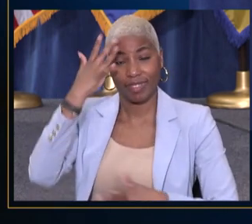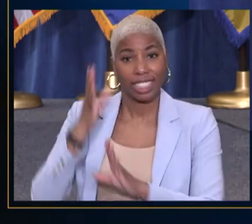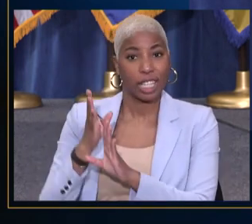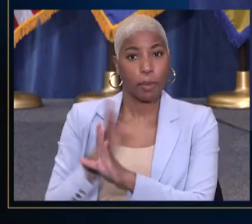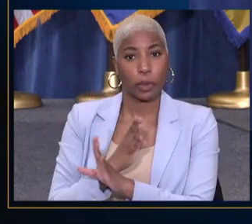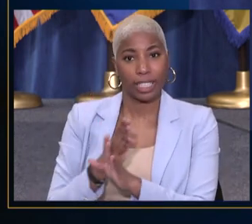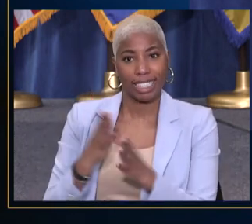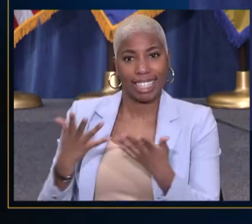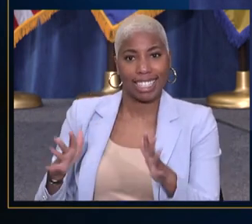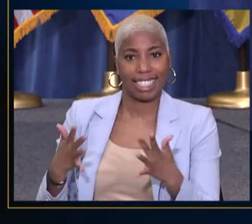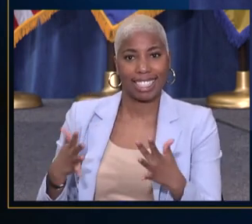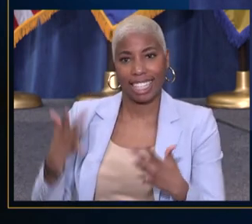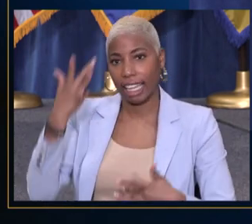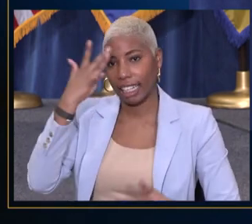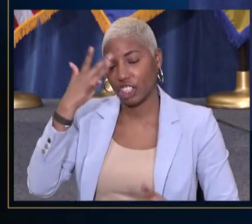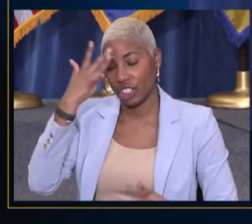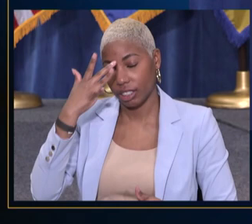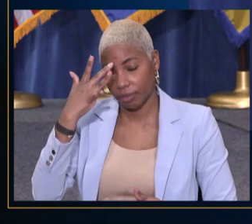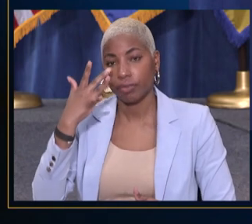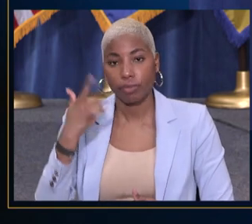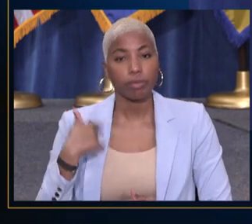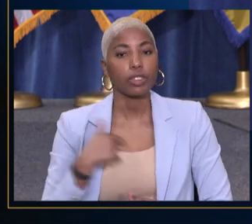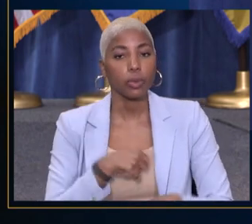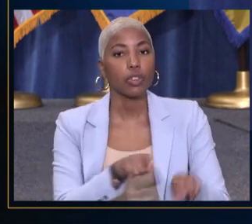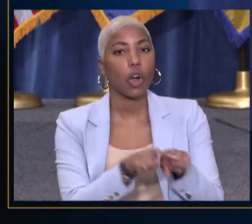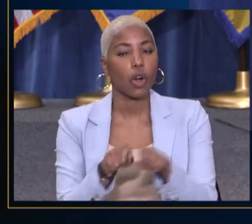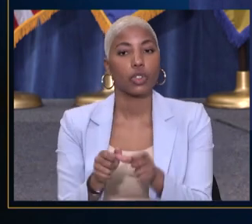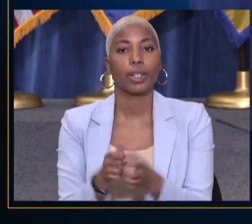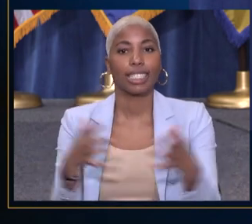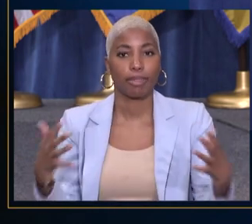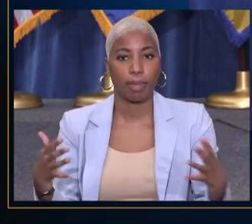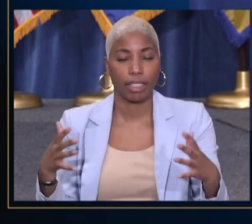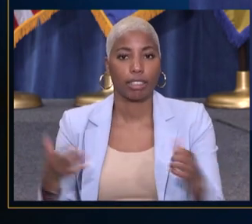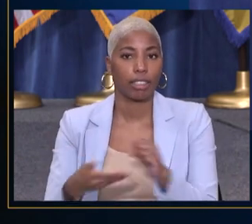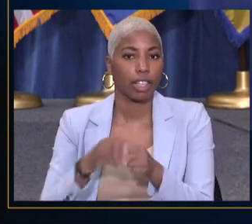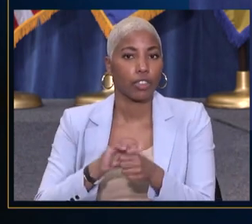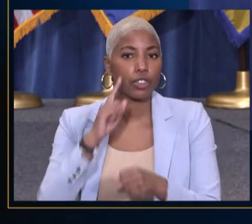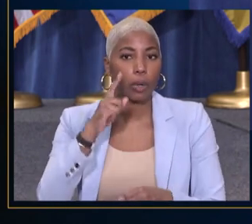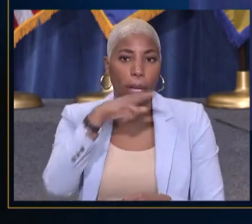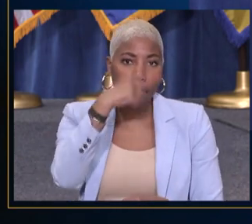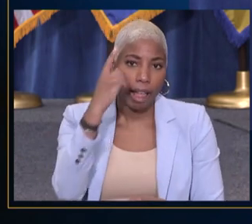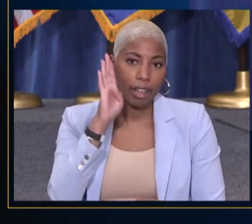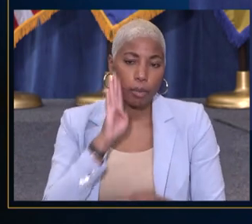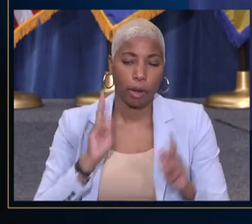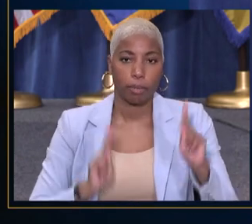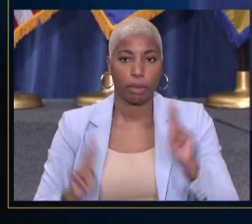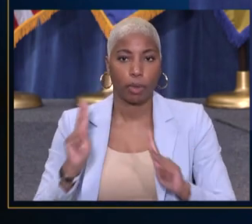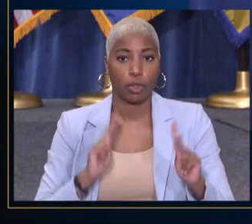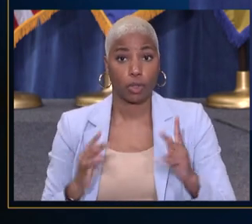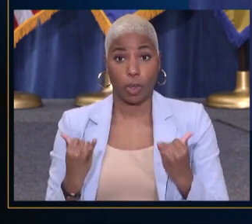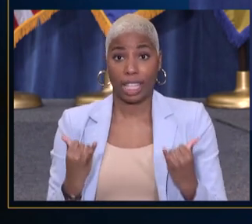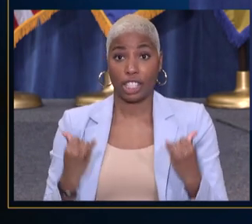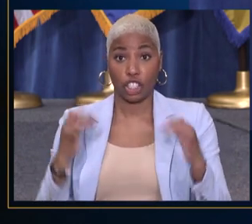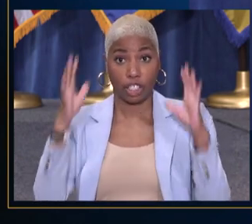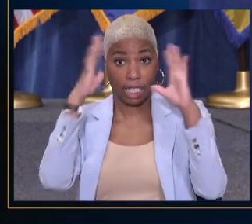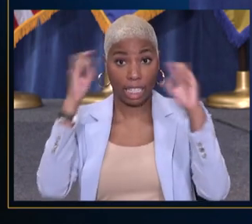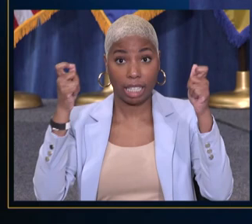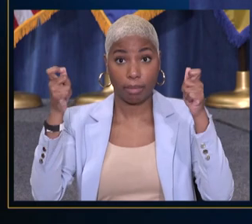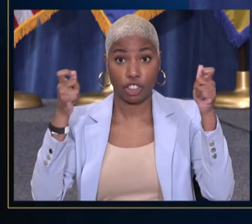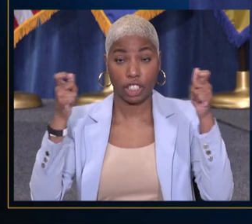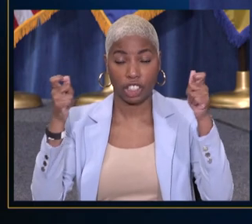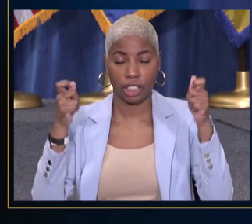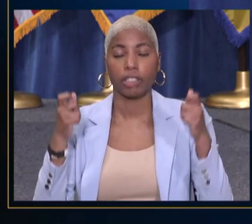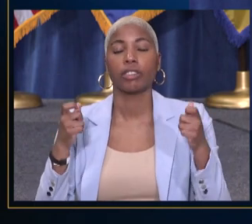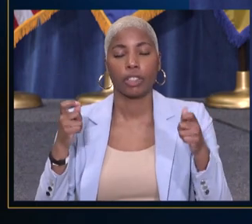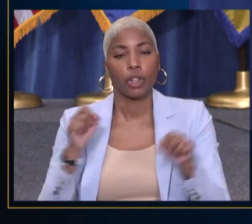of that is we also have expanded coverage for Black and brown people. So this administration has worked so hard to make